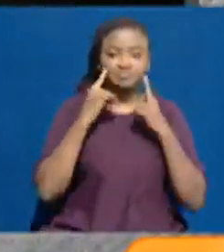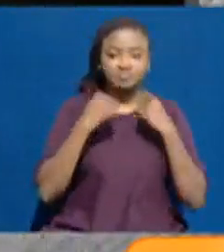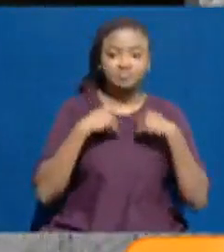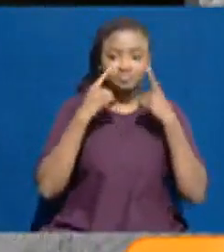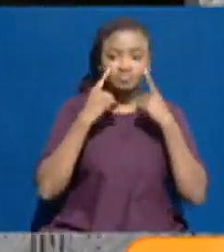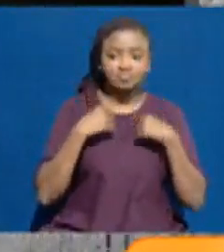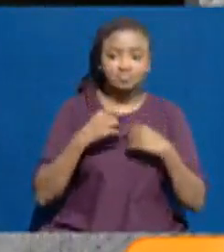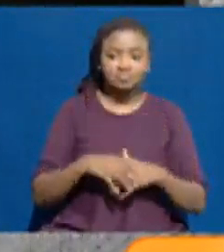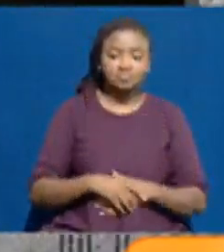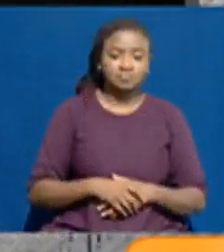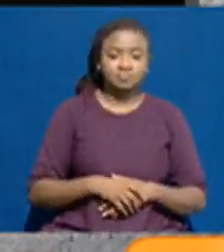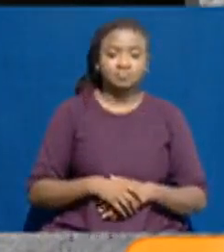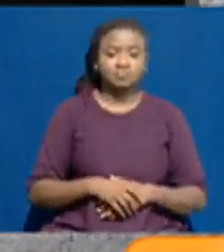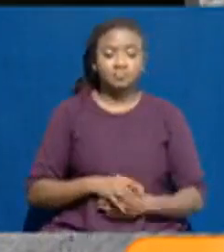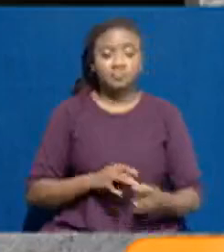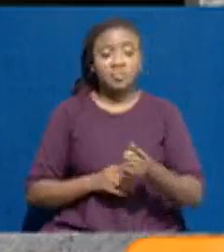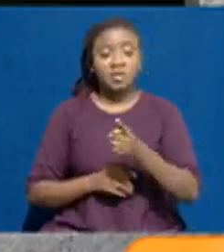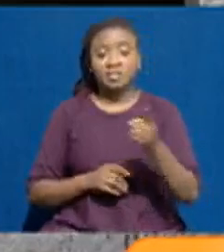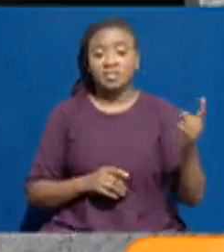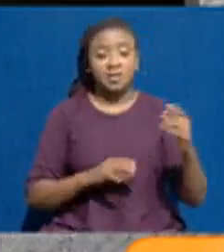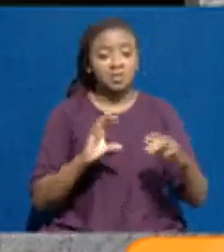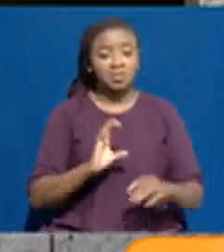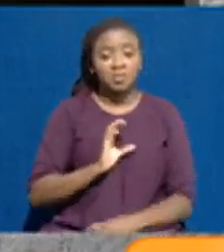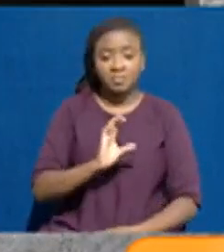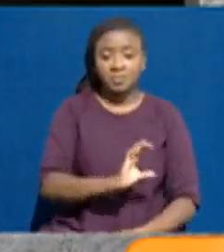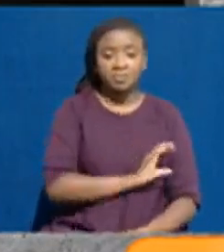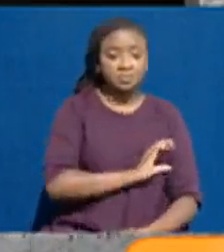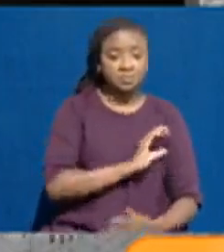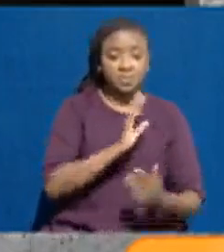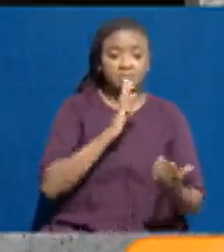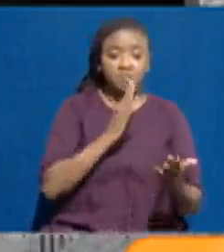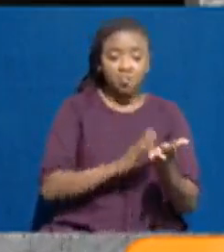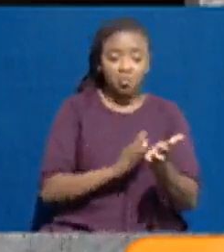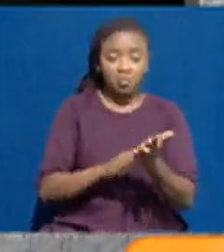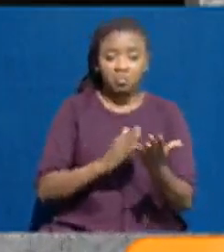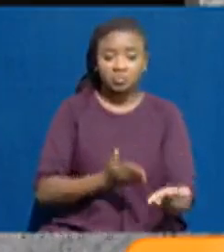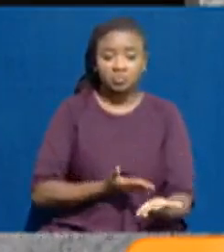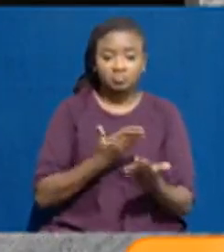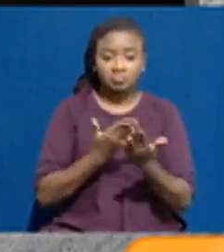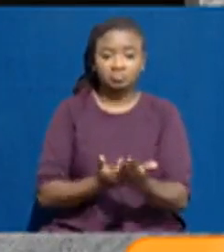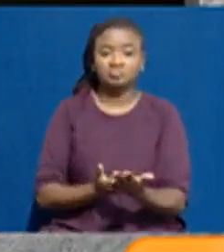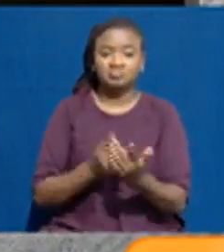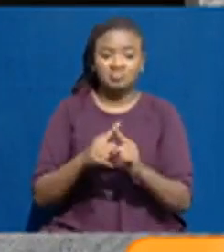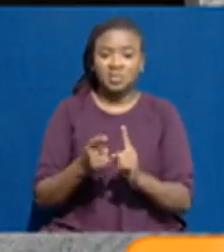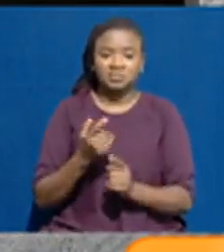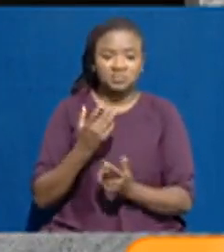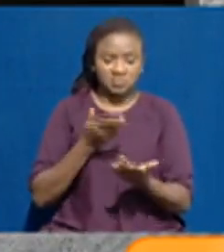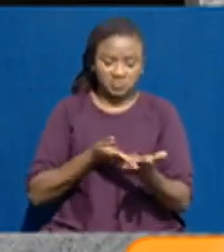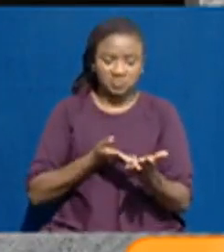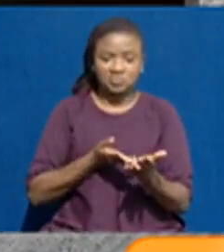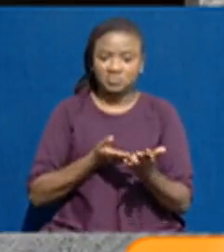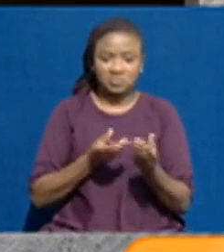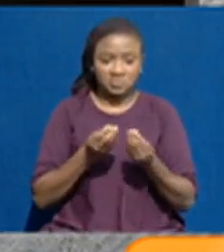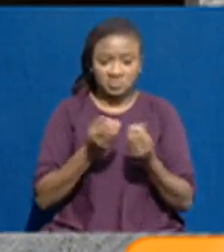and ladies are proposing are really, they are answering questions that are not been